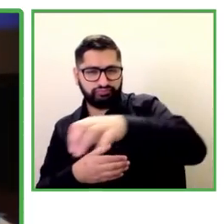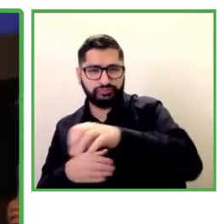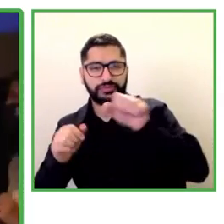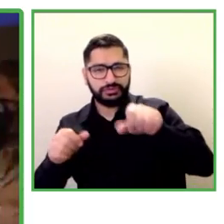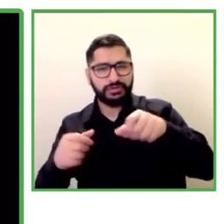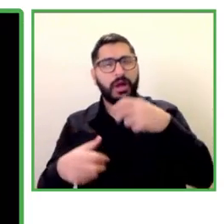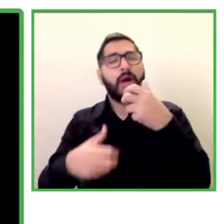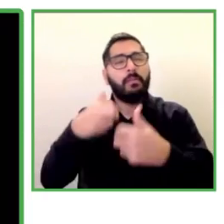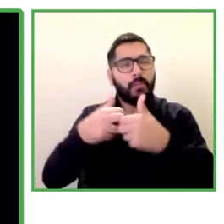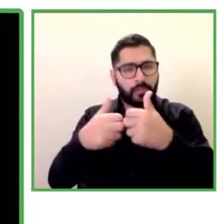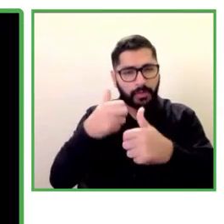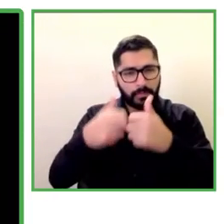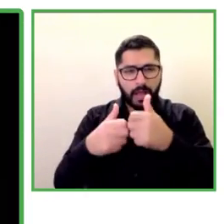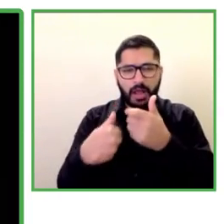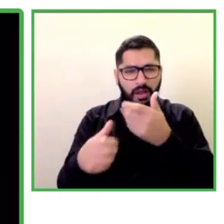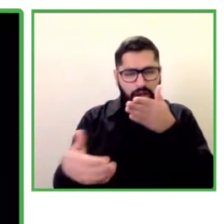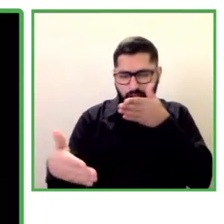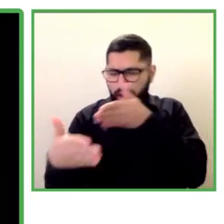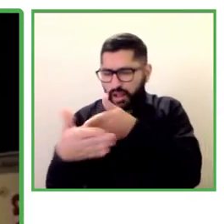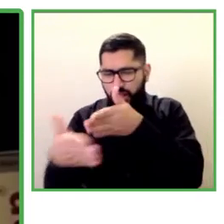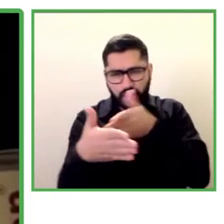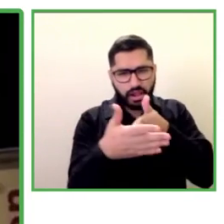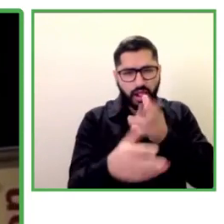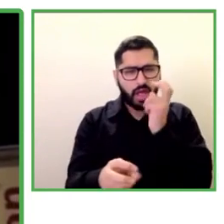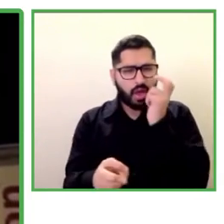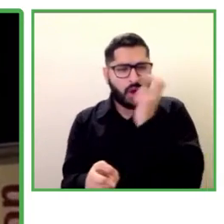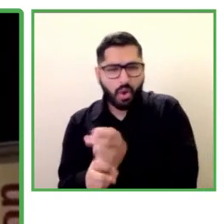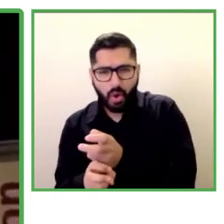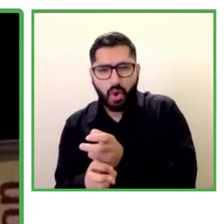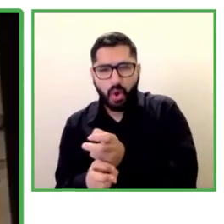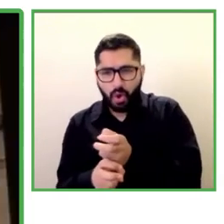many difficulties today to access the labor market.